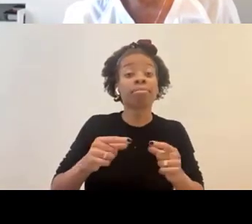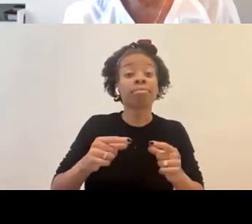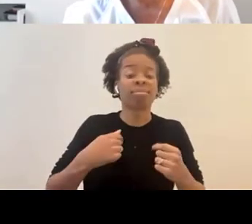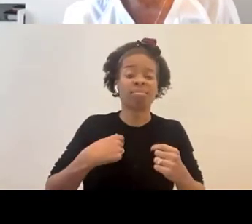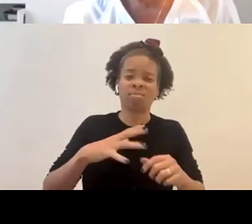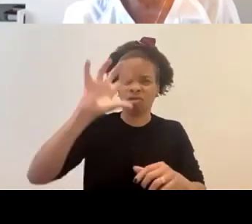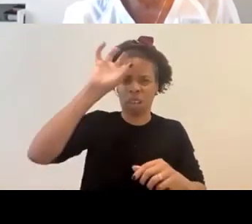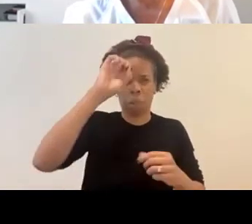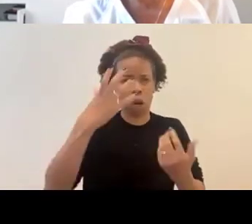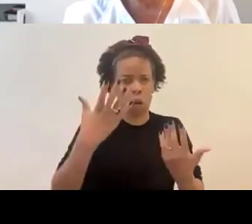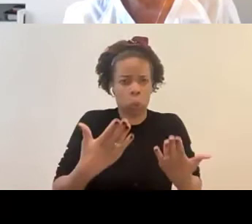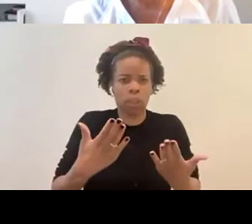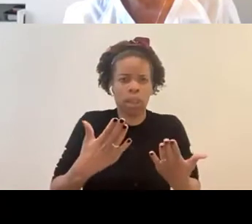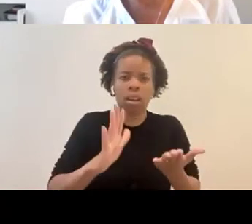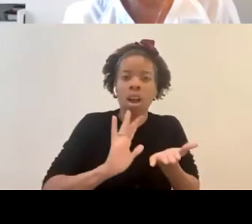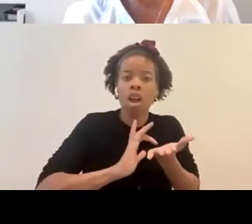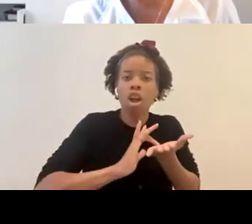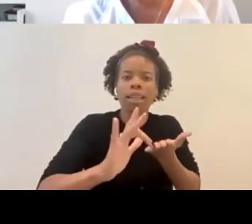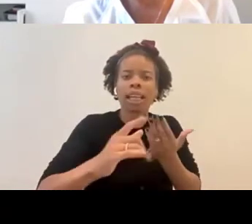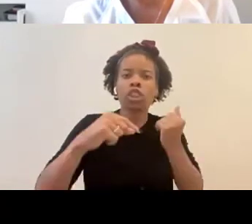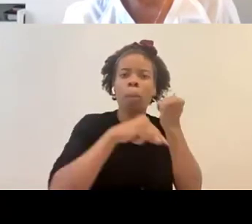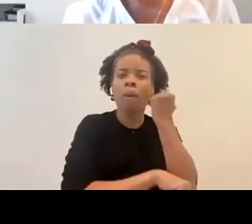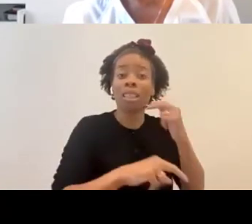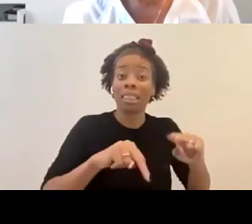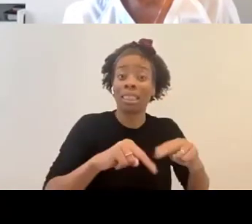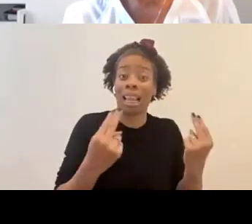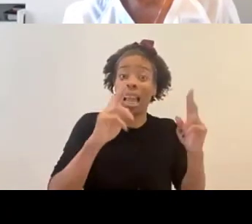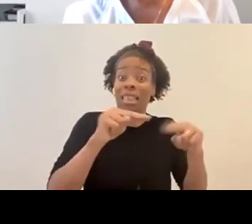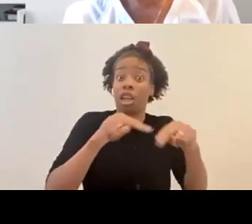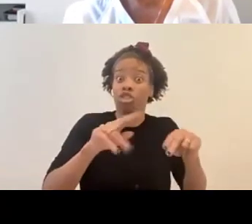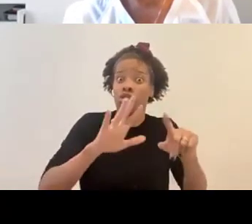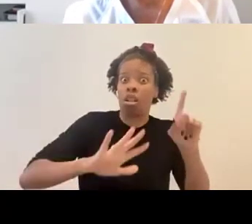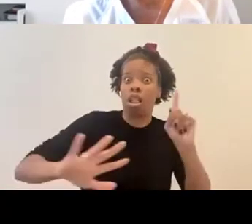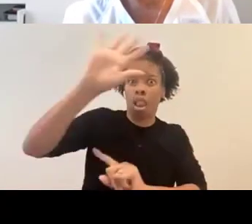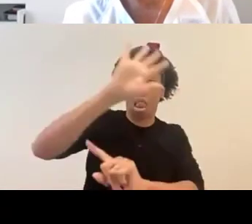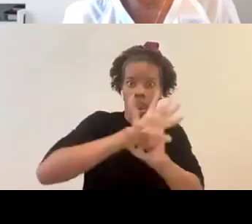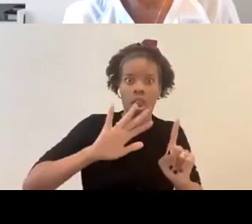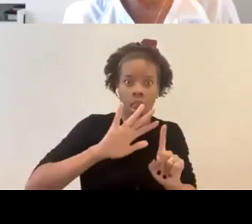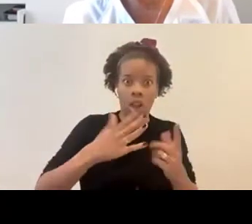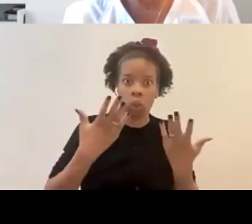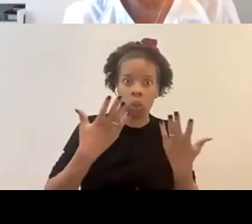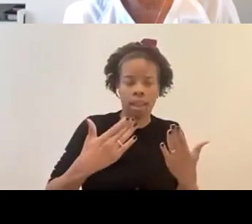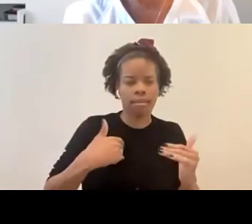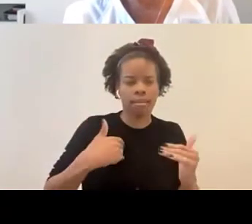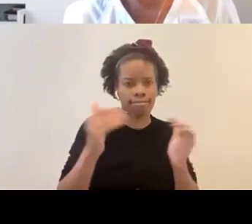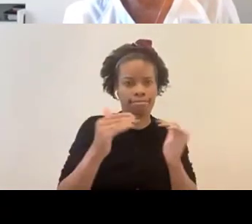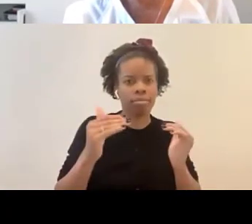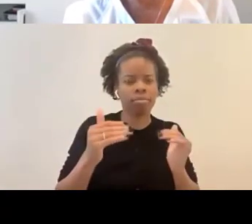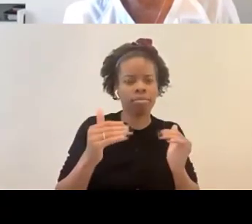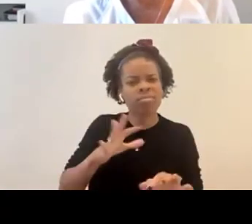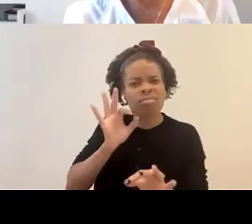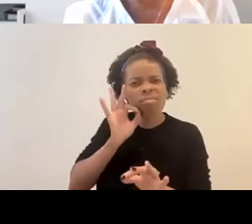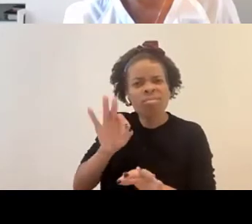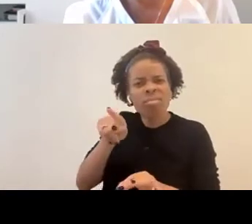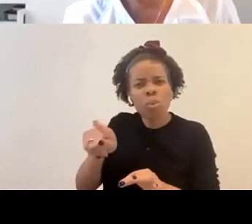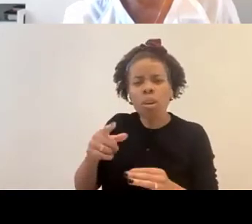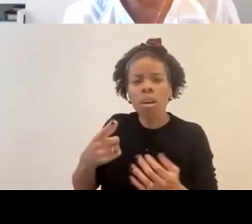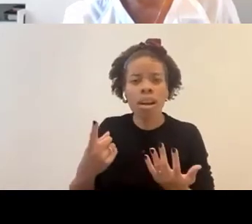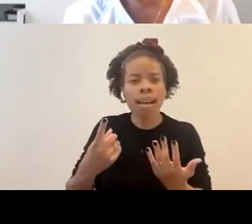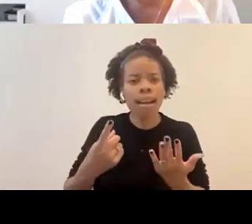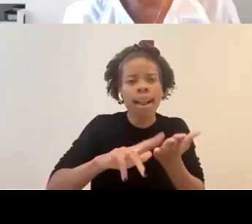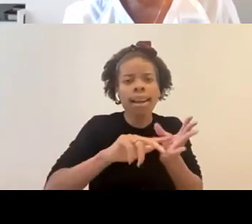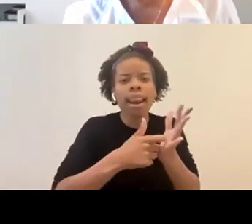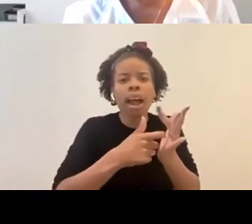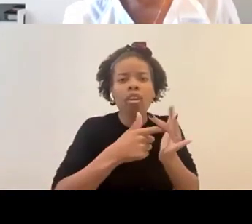day for the eradication of poverty. Sheila, tell us from where you sit, do narratives matter when it comes to